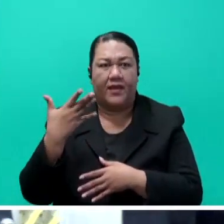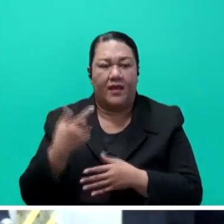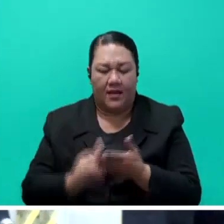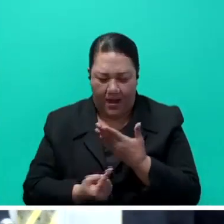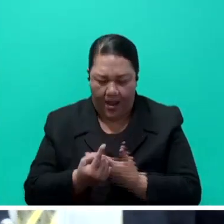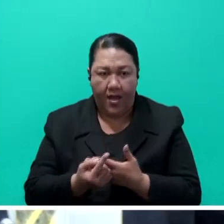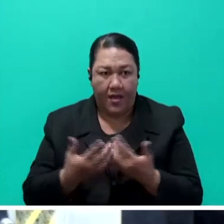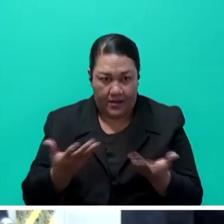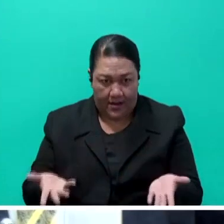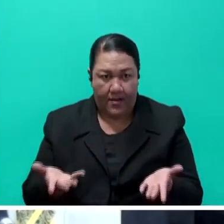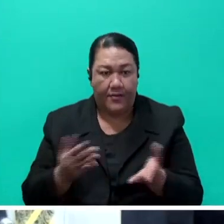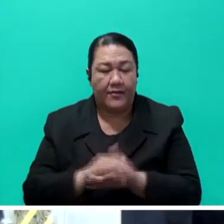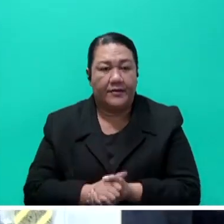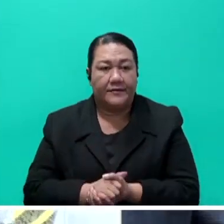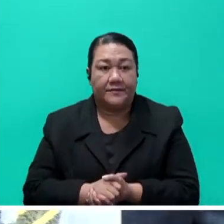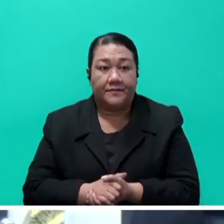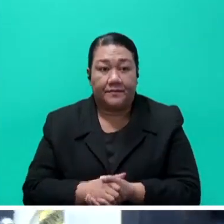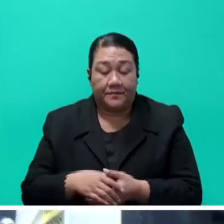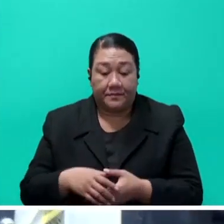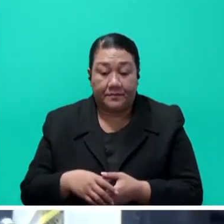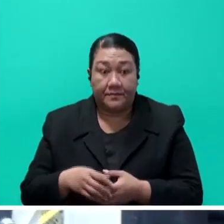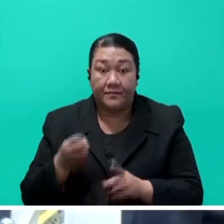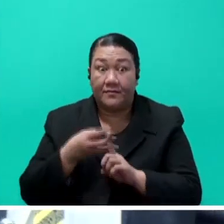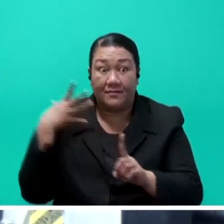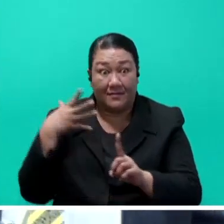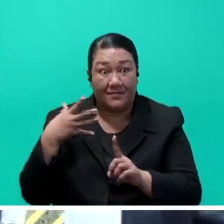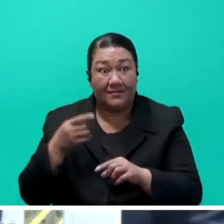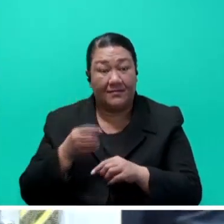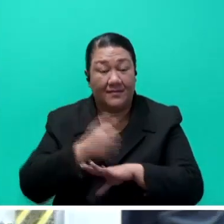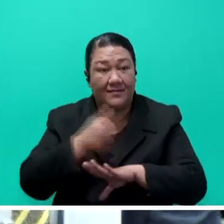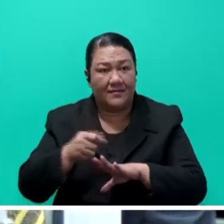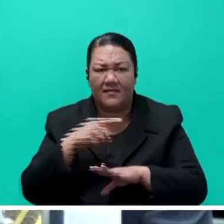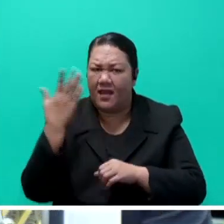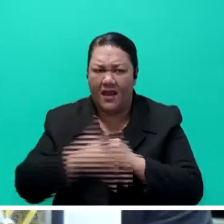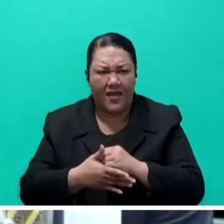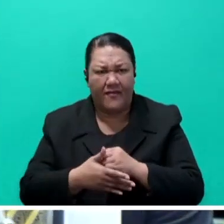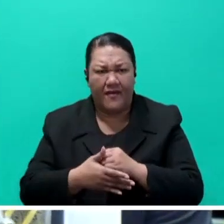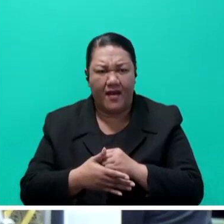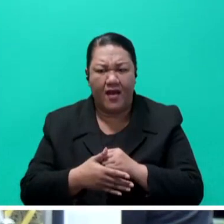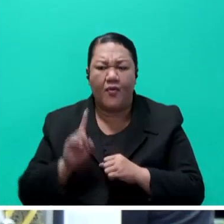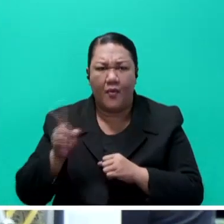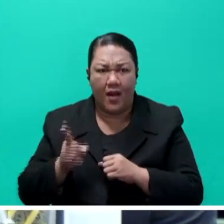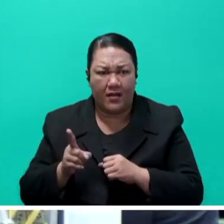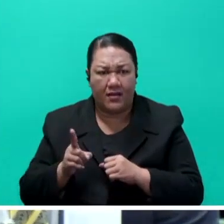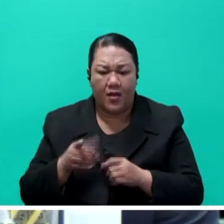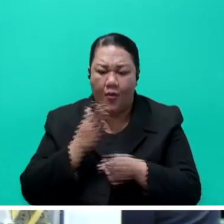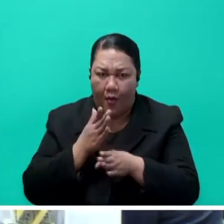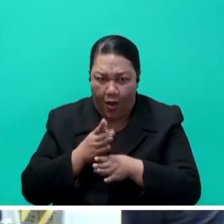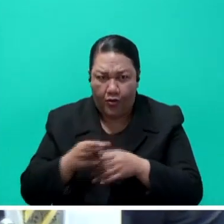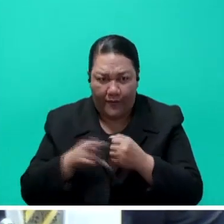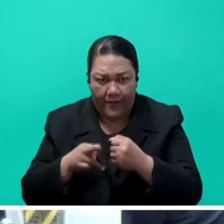The previous government did not take any feasible measures to address these issues effectively. And here are